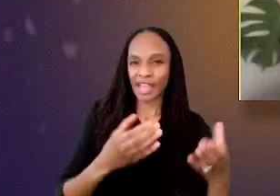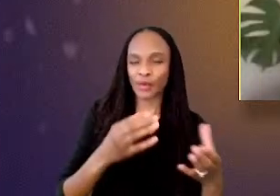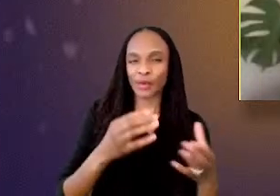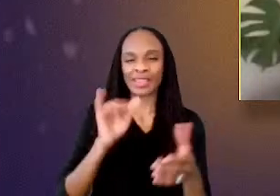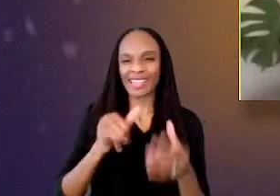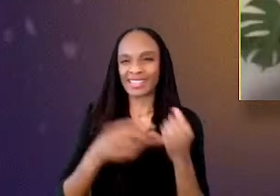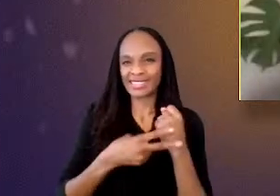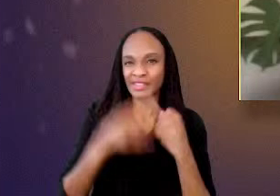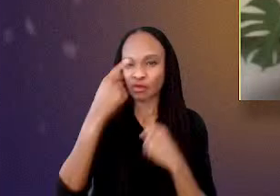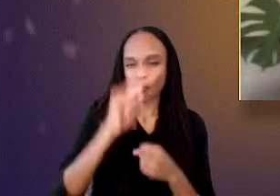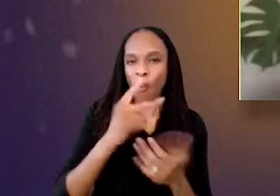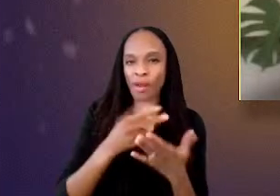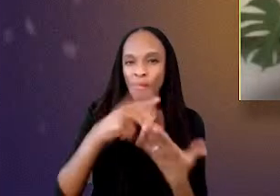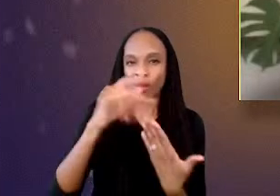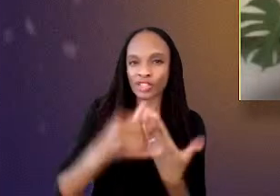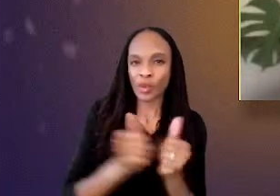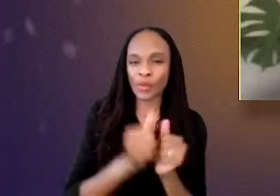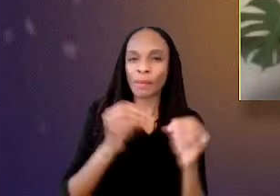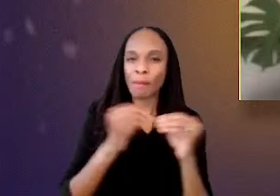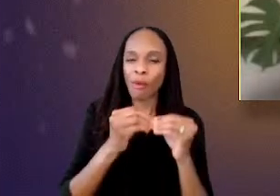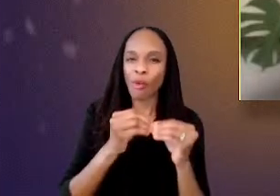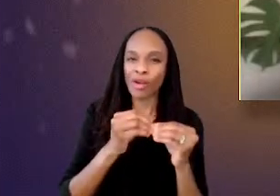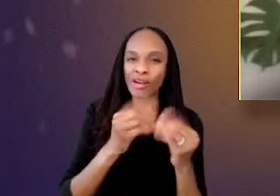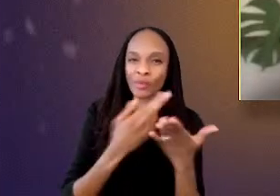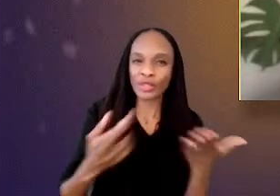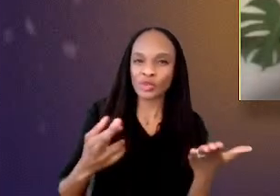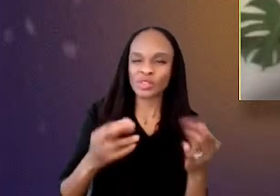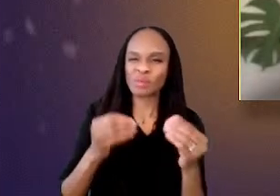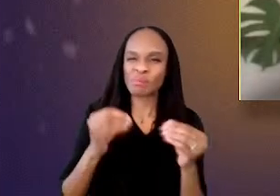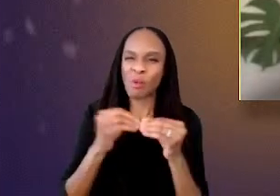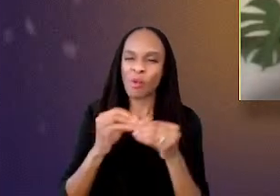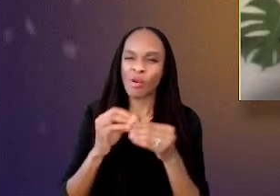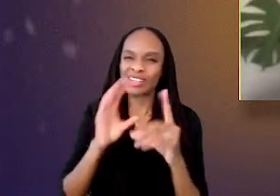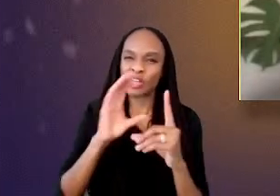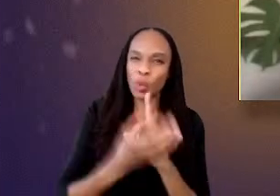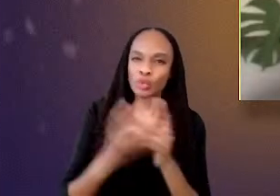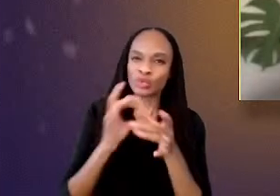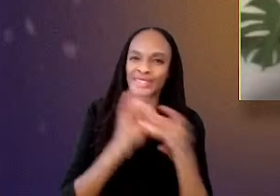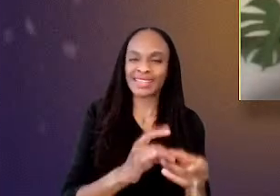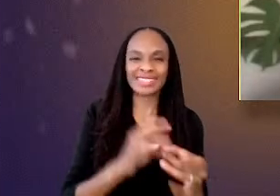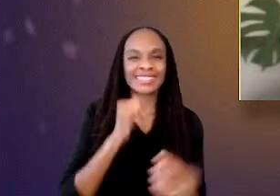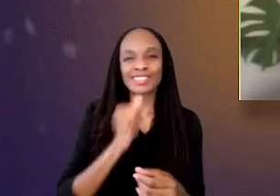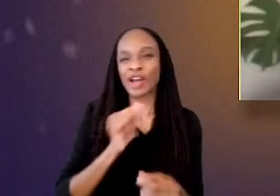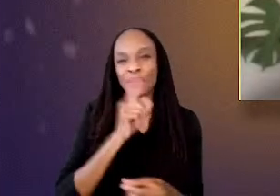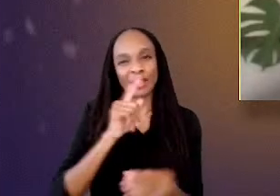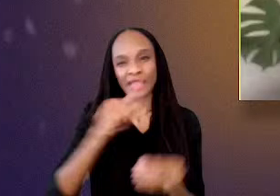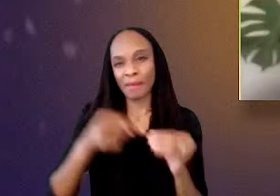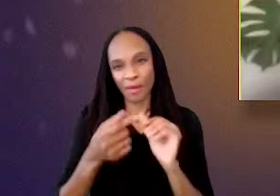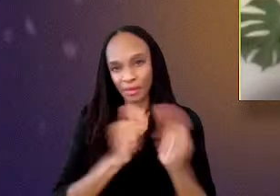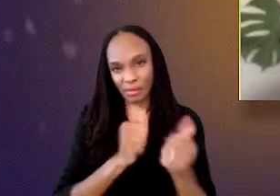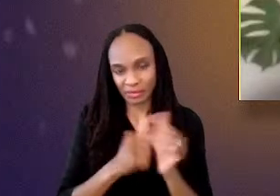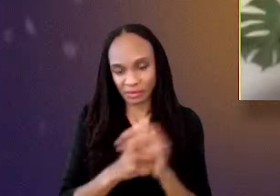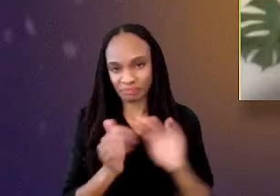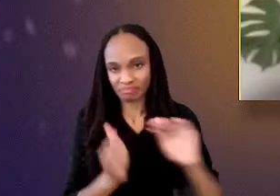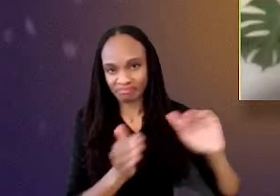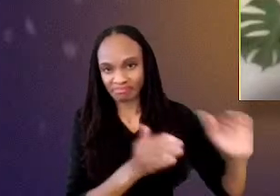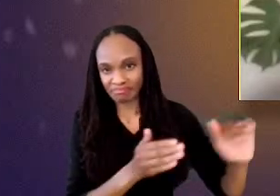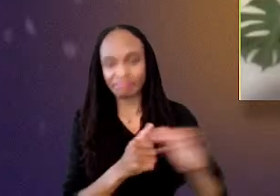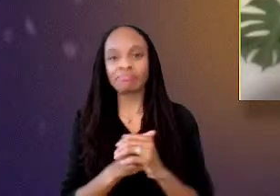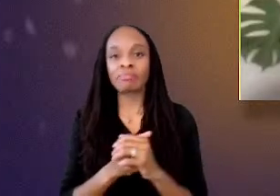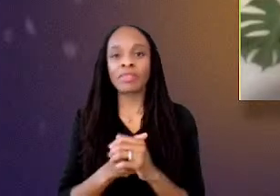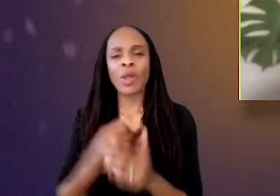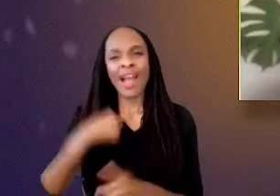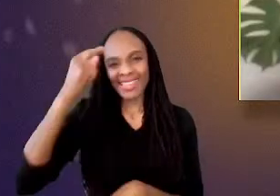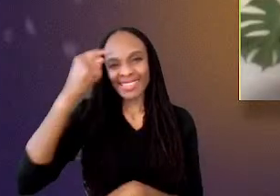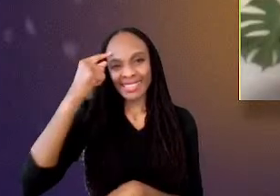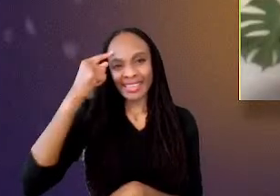resources, maybe a cultural connection, but aren't necessarily about being able to be in competition. And I think,